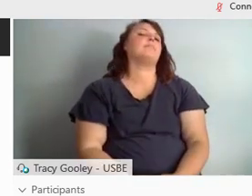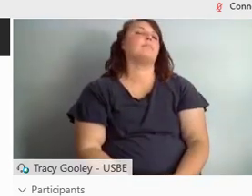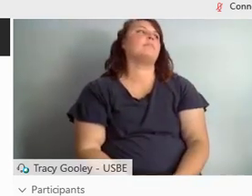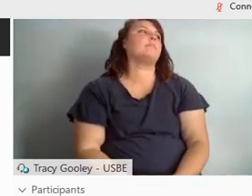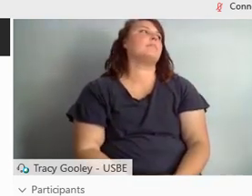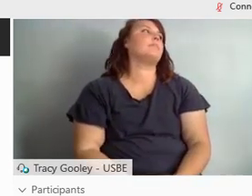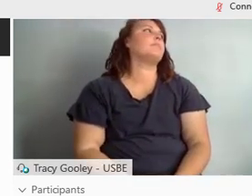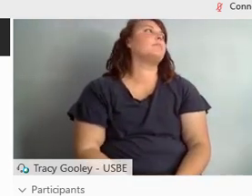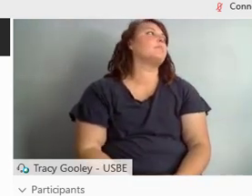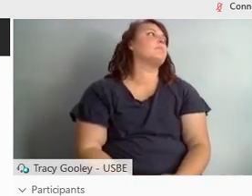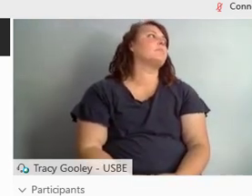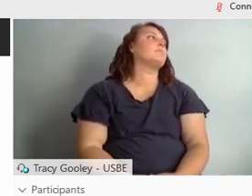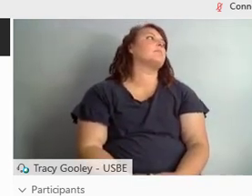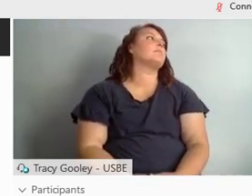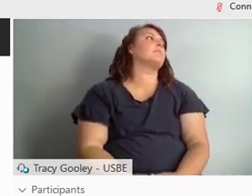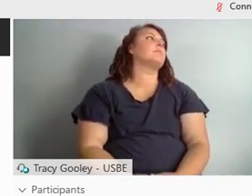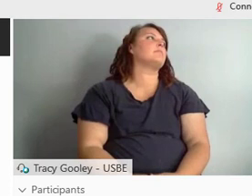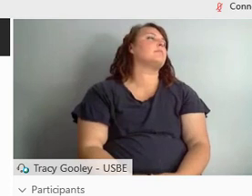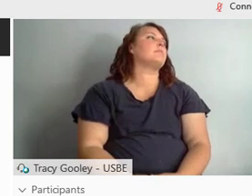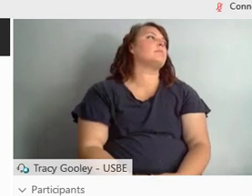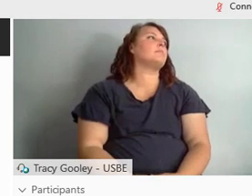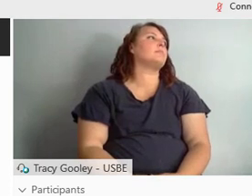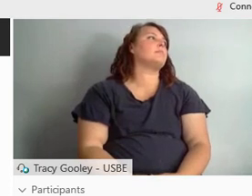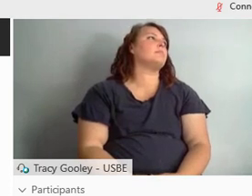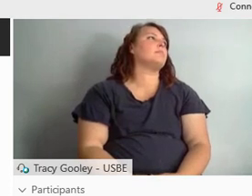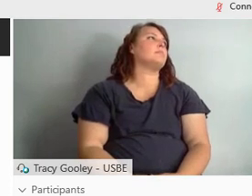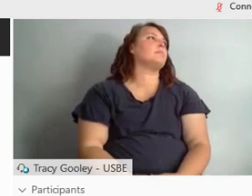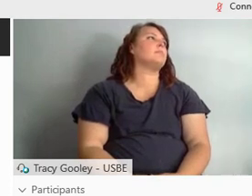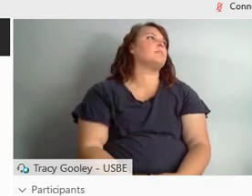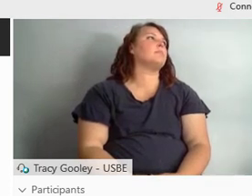Okay, last question for